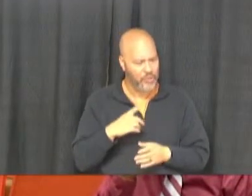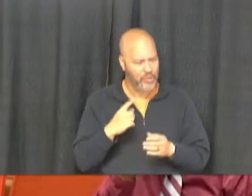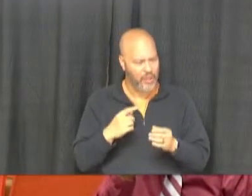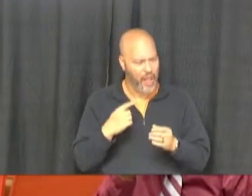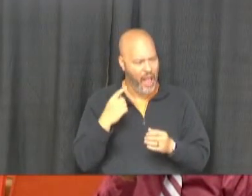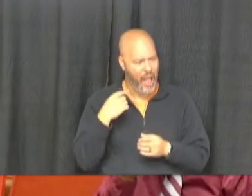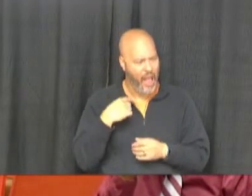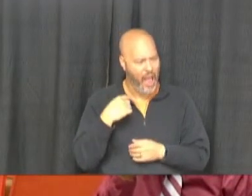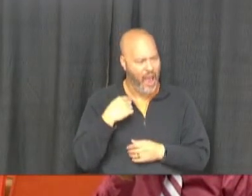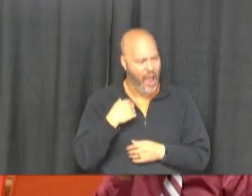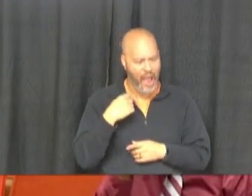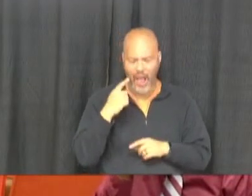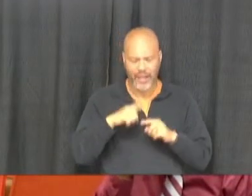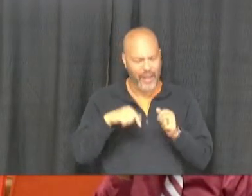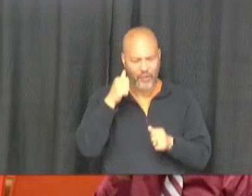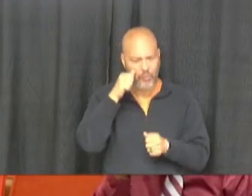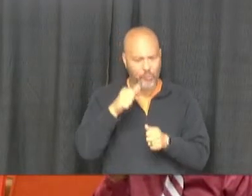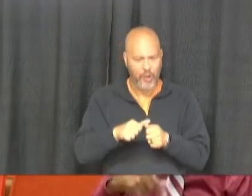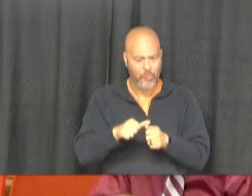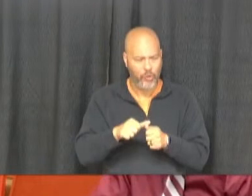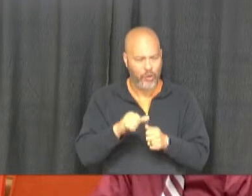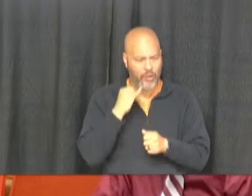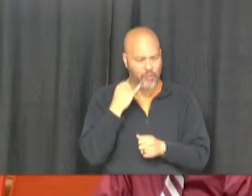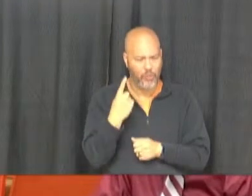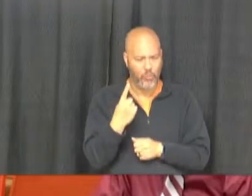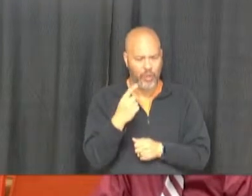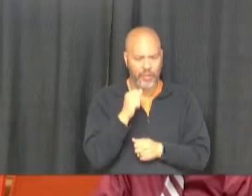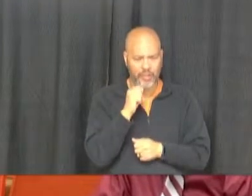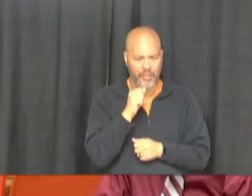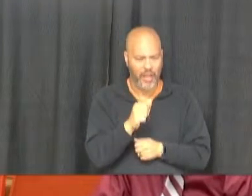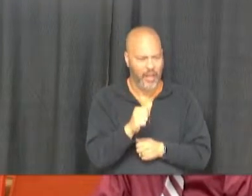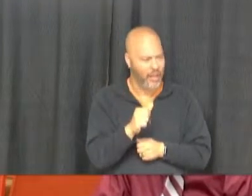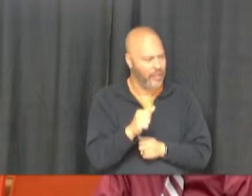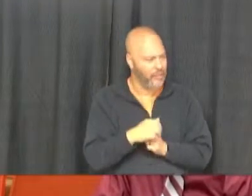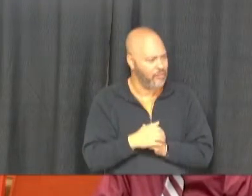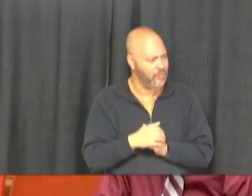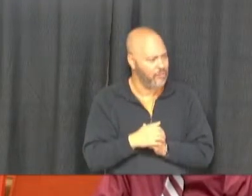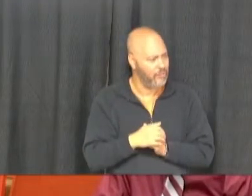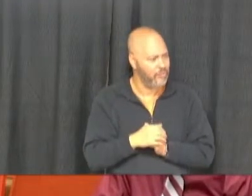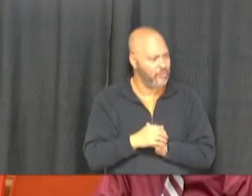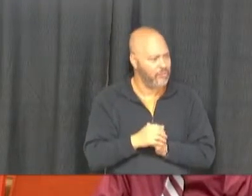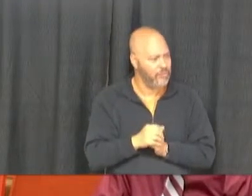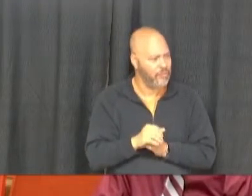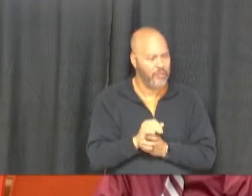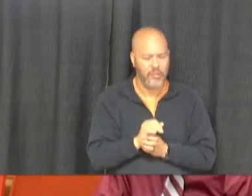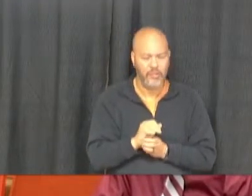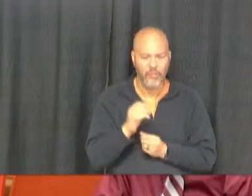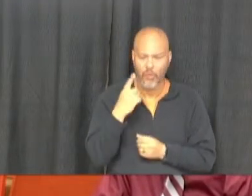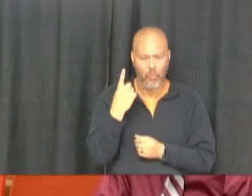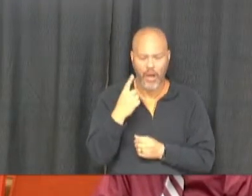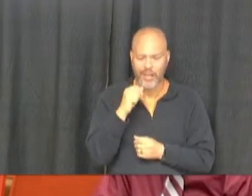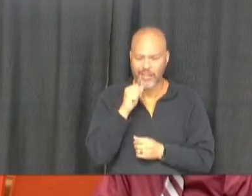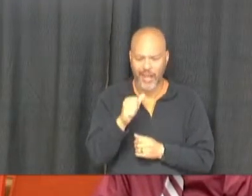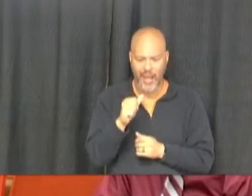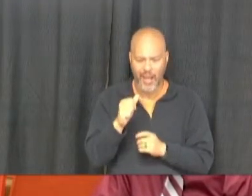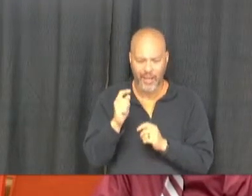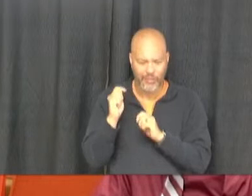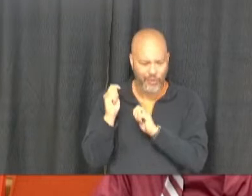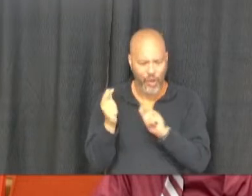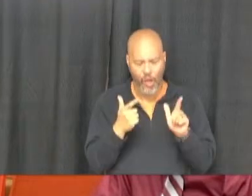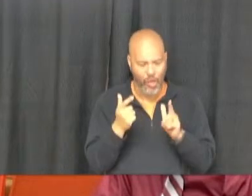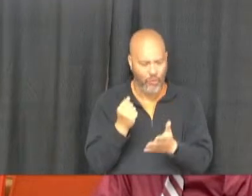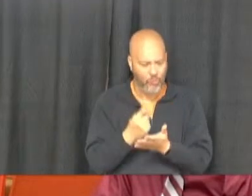was thinking this one. I can't remember if there was one that wasn't unanimous. Councilperson Streetman, your mic's on. I apologize. There was one that wasn't unanimous. I